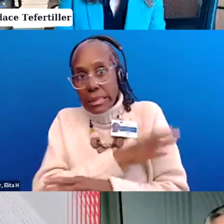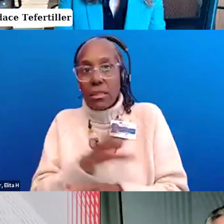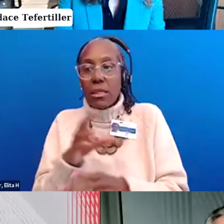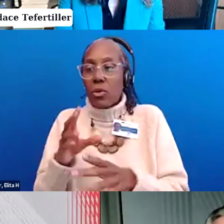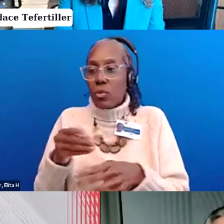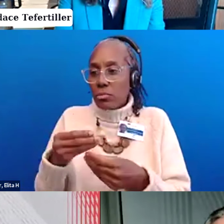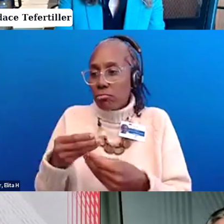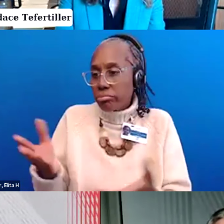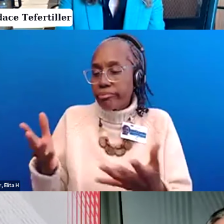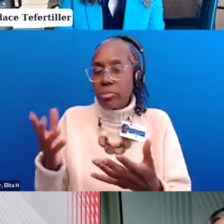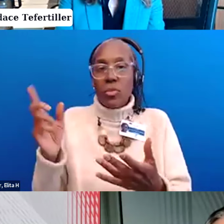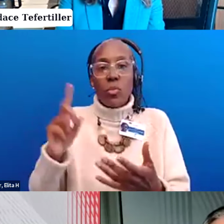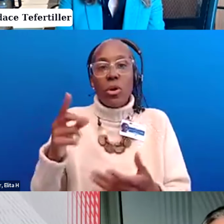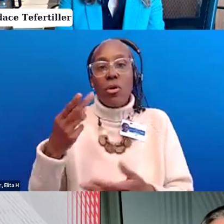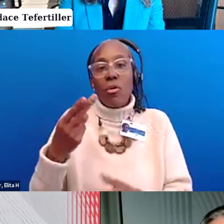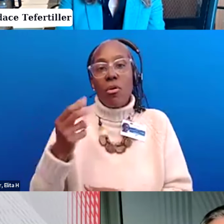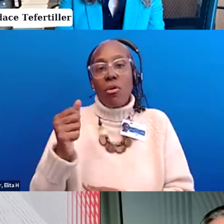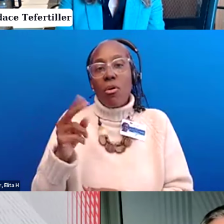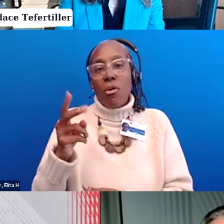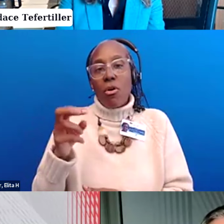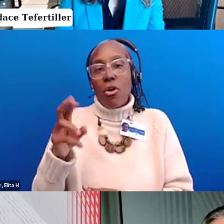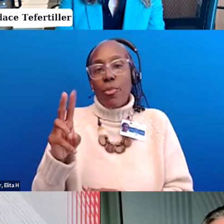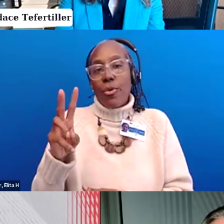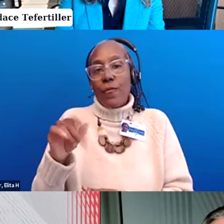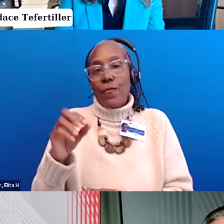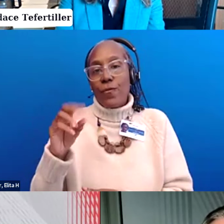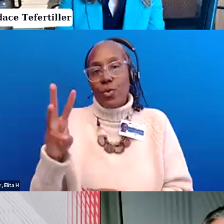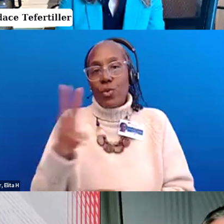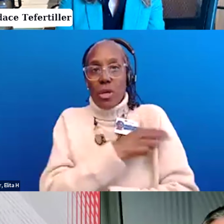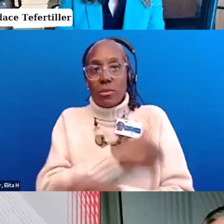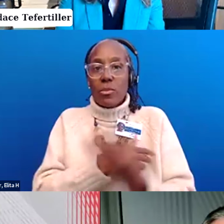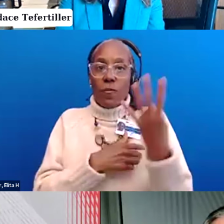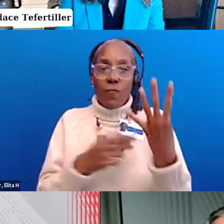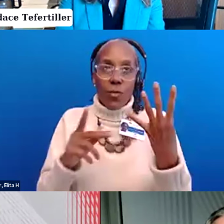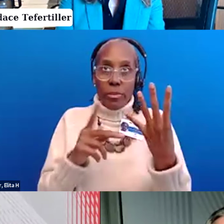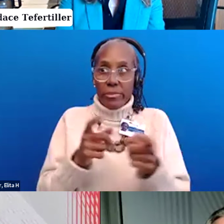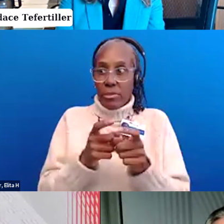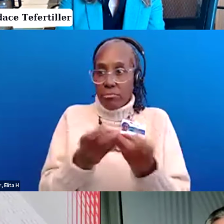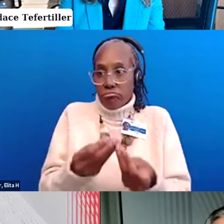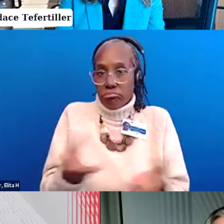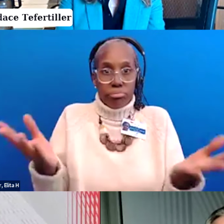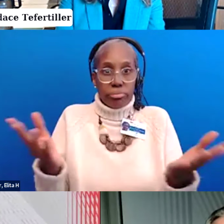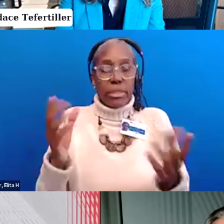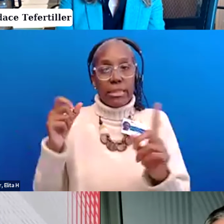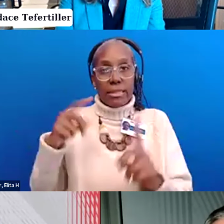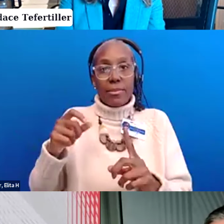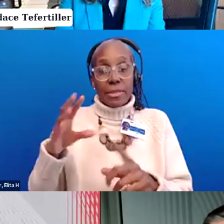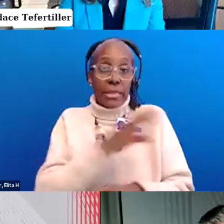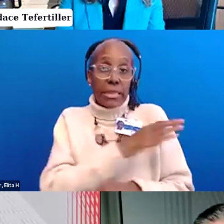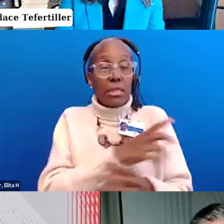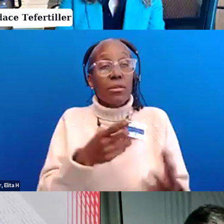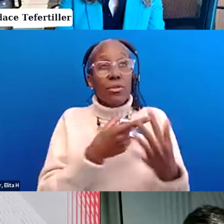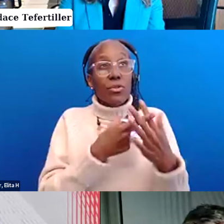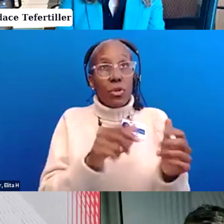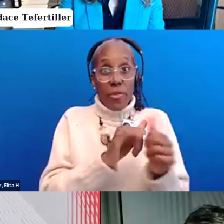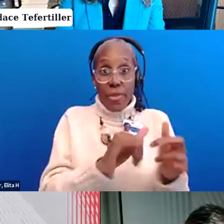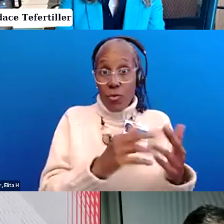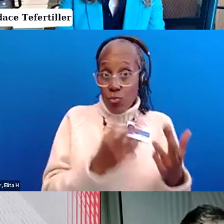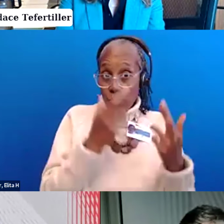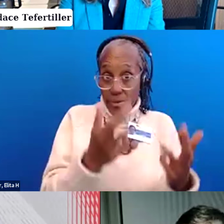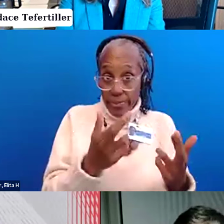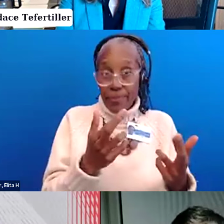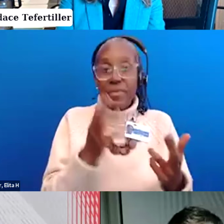began to use the device at our Harborview Hospital just yesterday. 4 patients have already received the stimulation in the clinic. And they're beginning with that recommendation, and they're